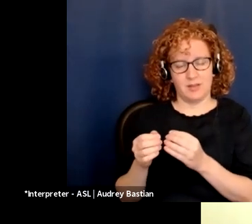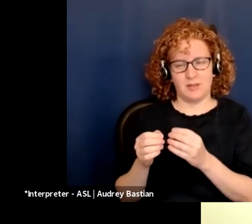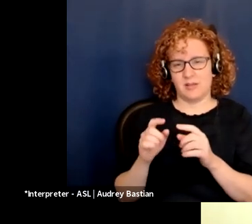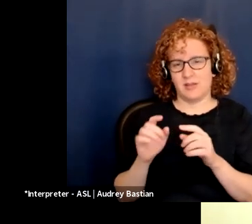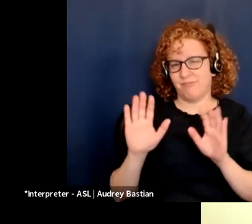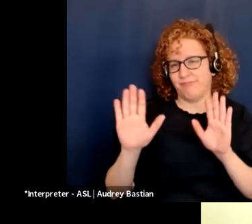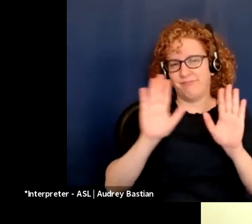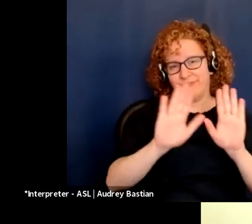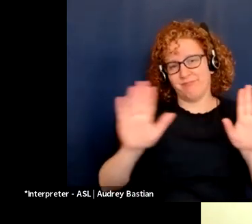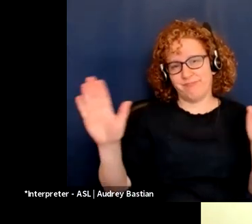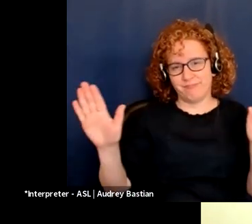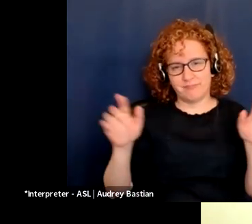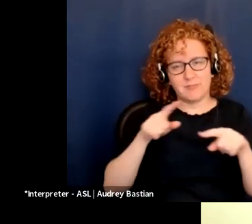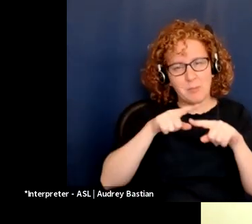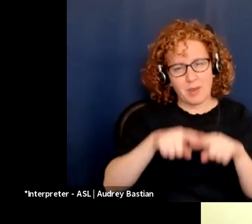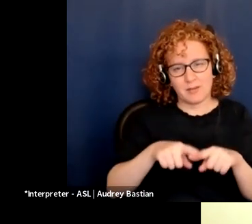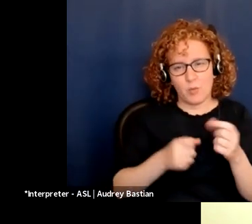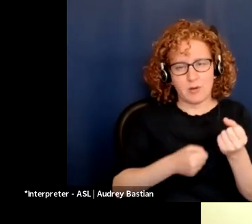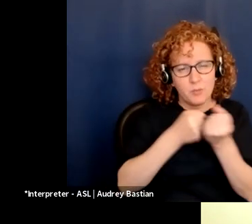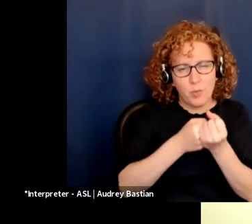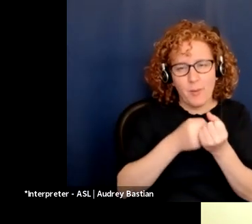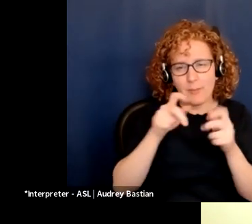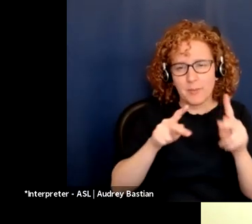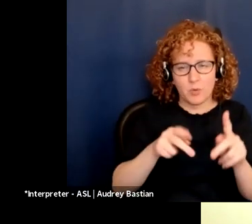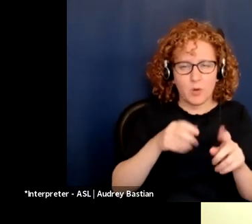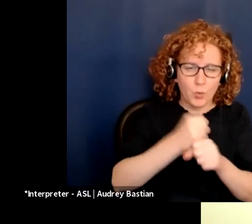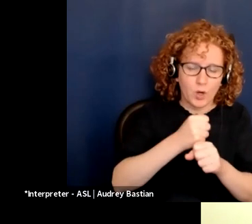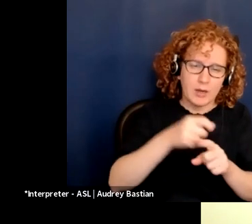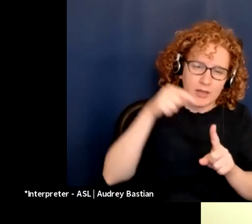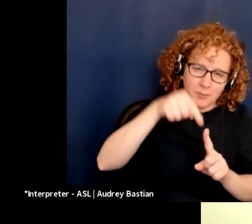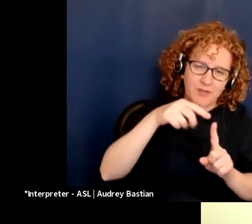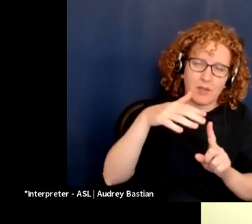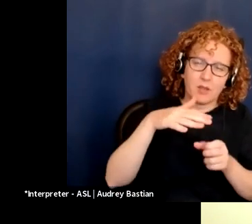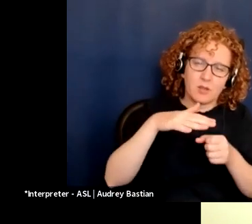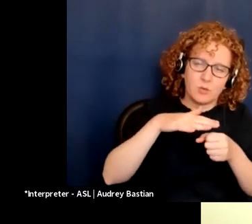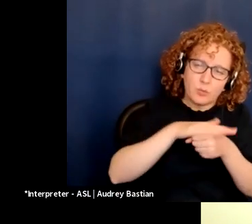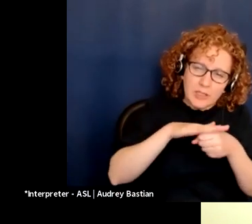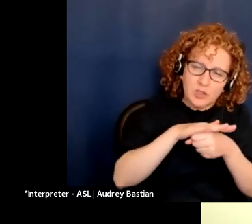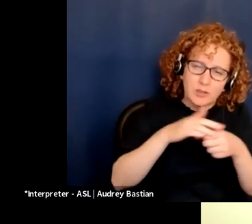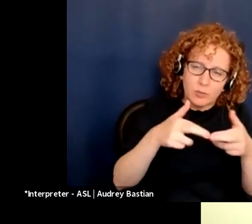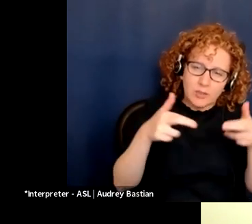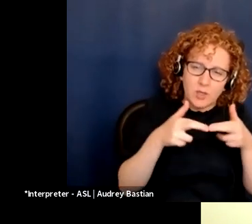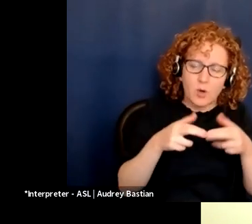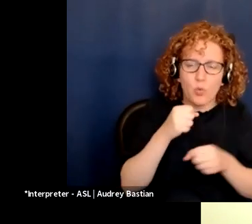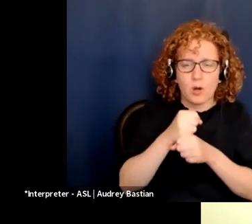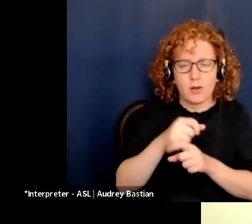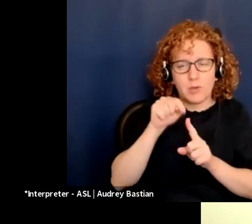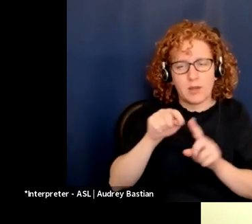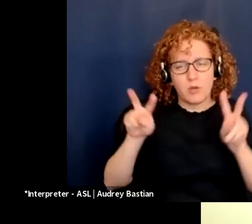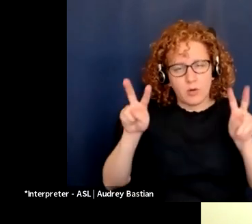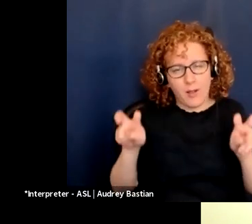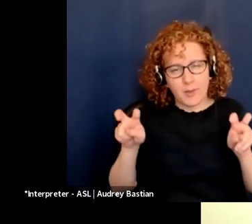depends on if you're looking to support people doing work in a specific region or doing work on a particular